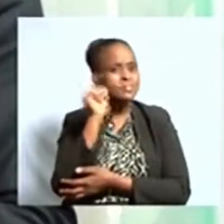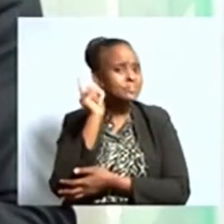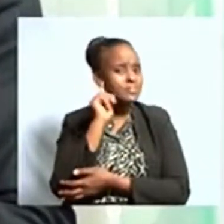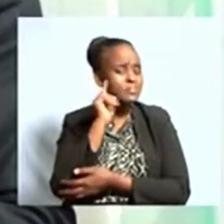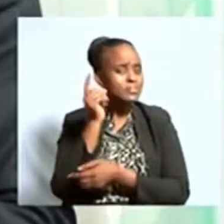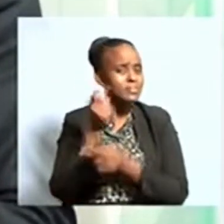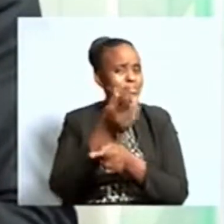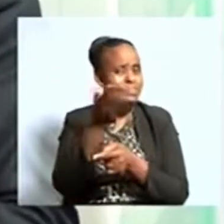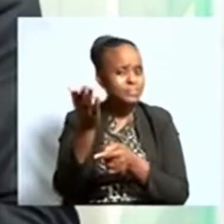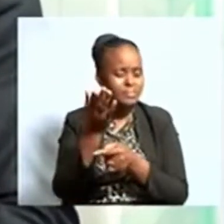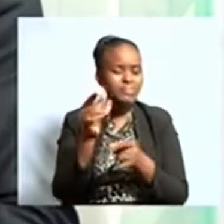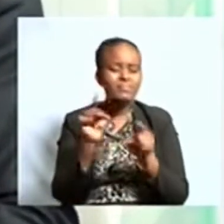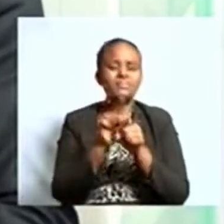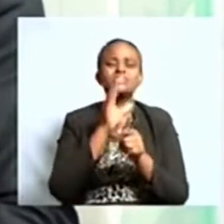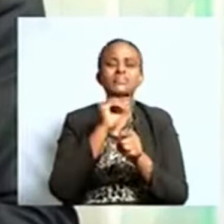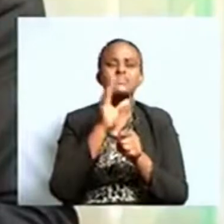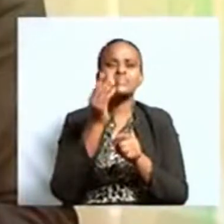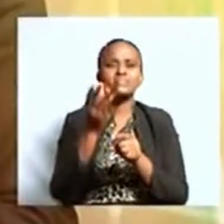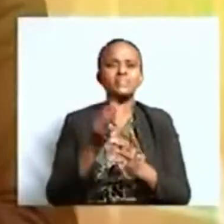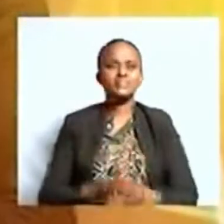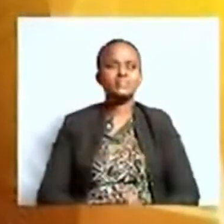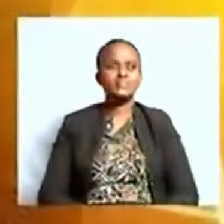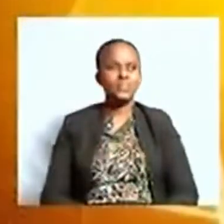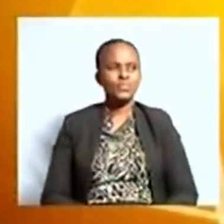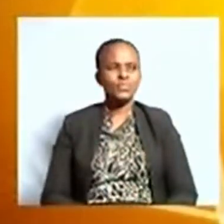from this gentleman.